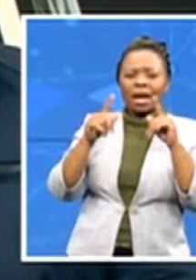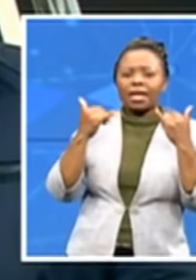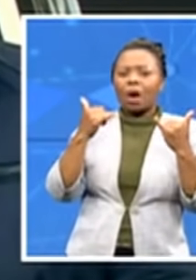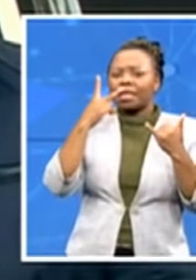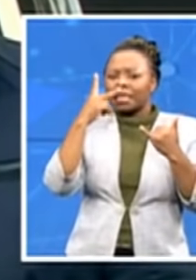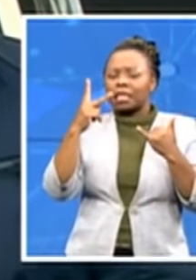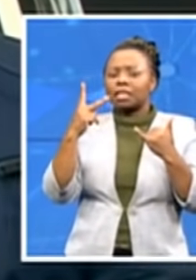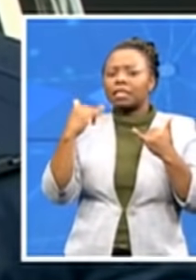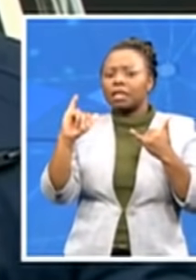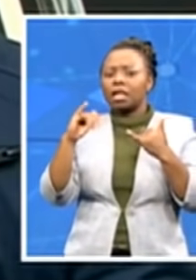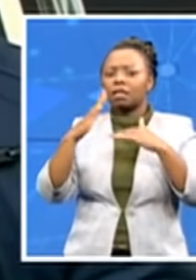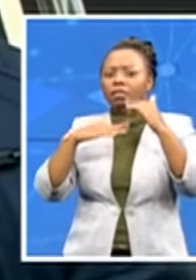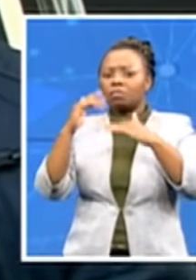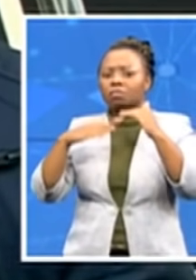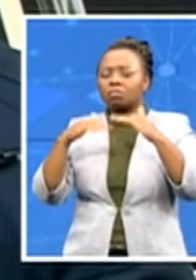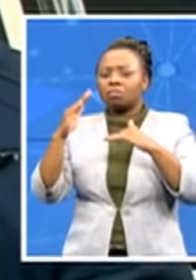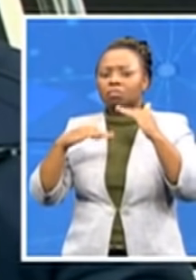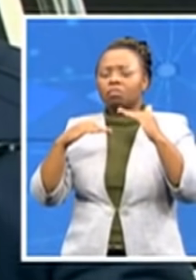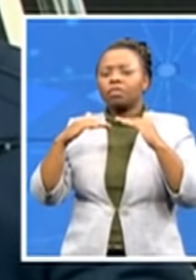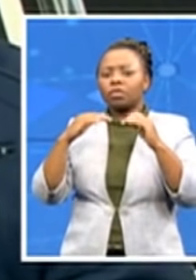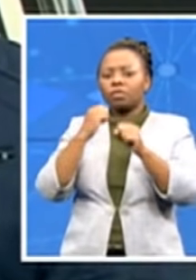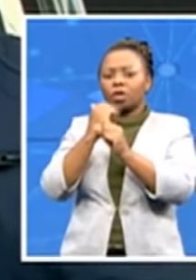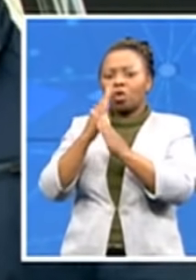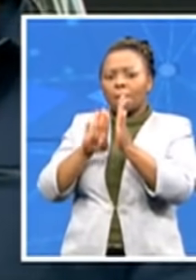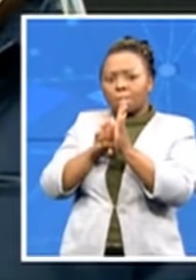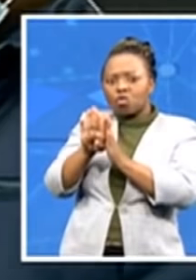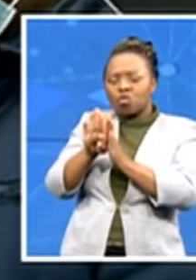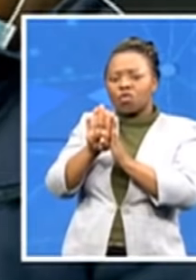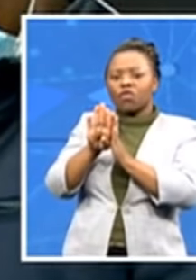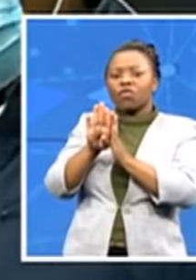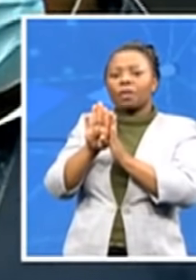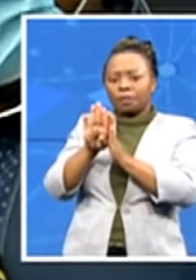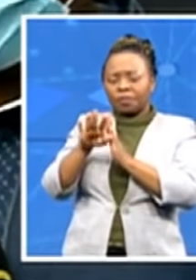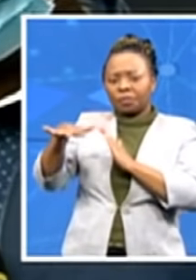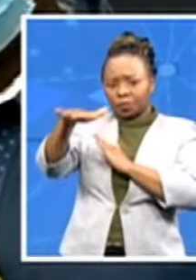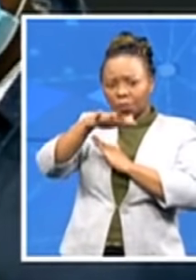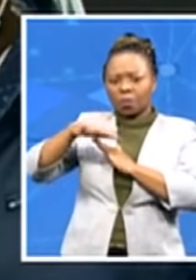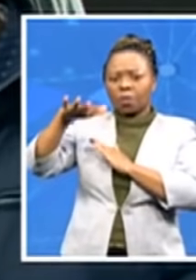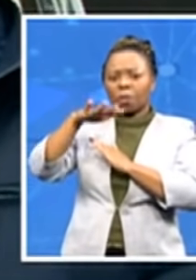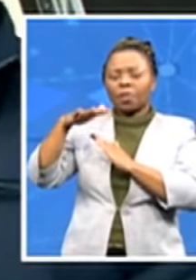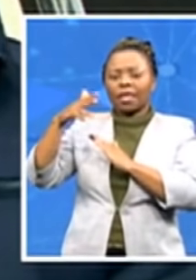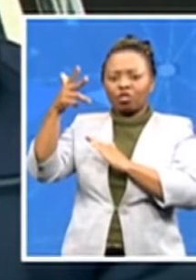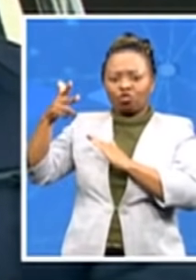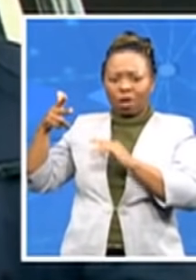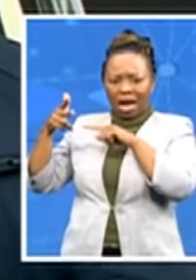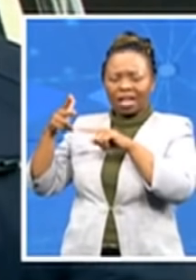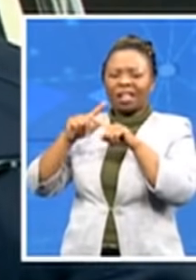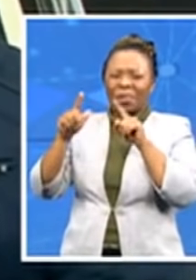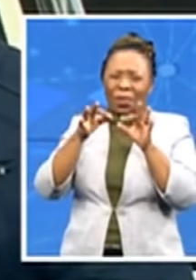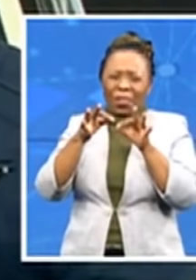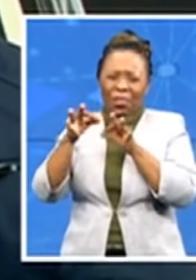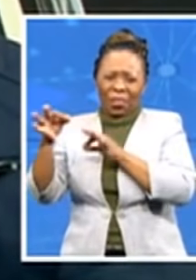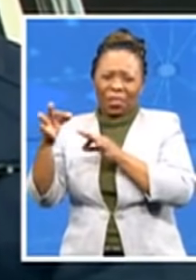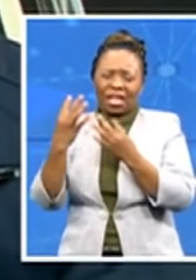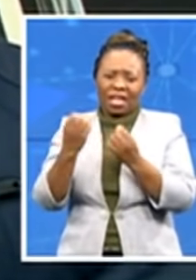improve the infrastructure, trying to extend some terminals, it's causing these delays. But on the South African side,